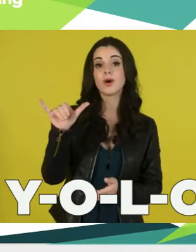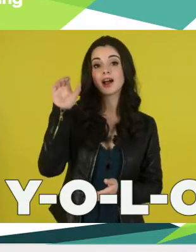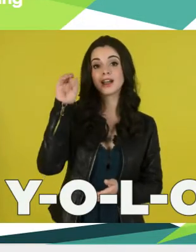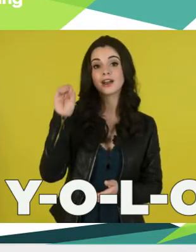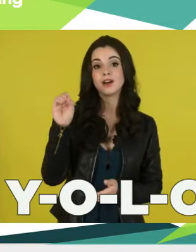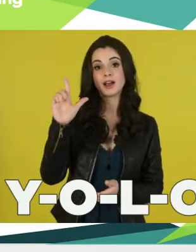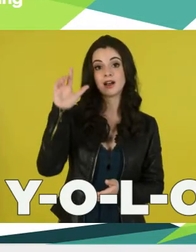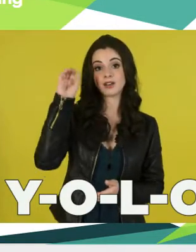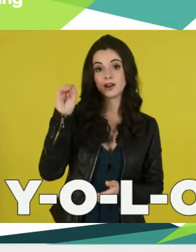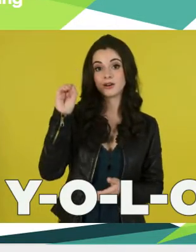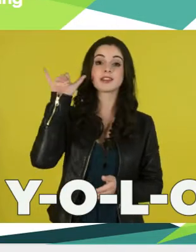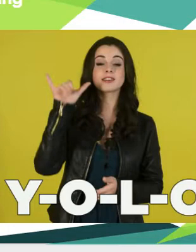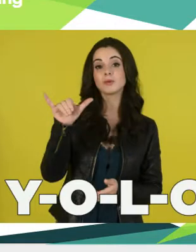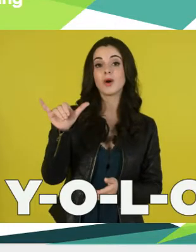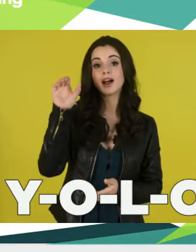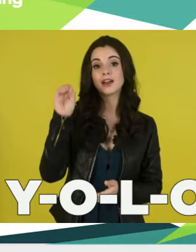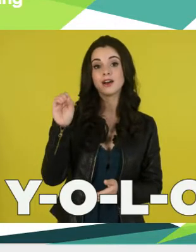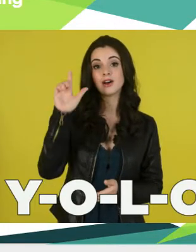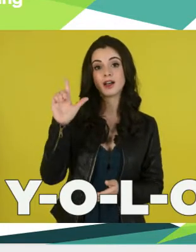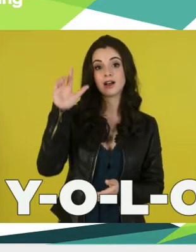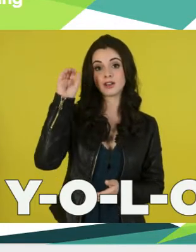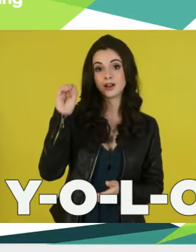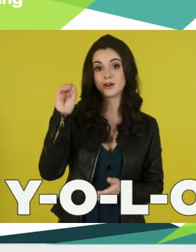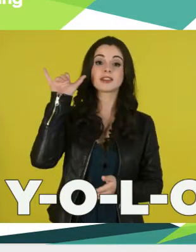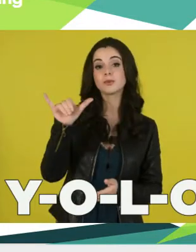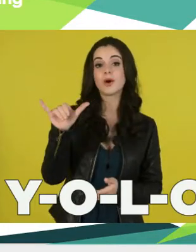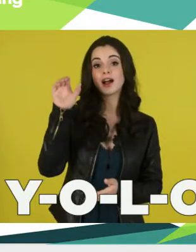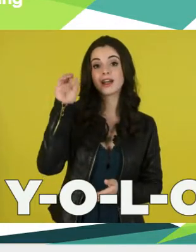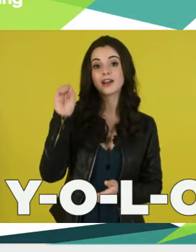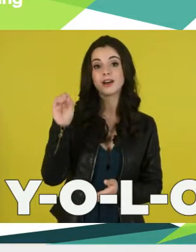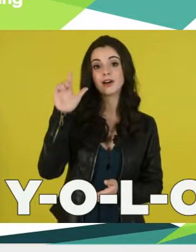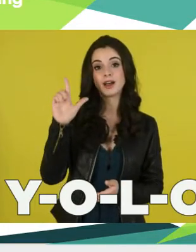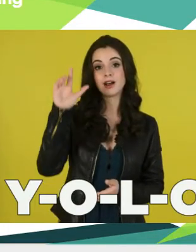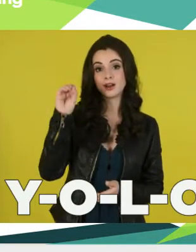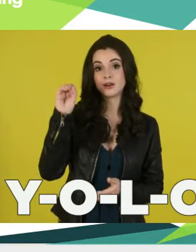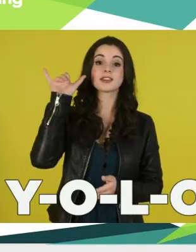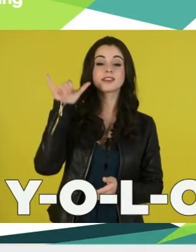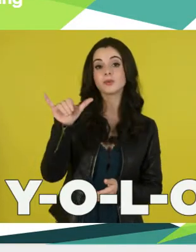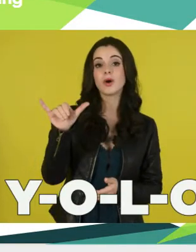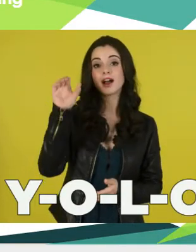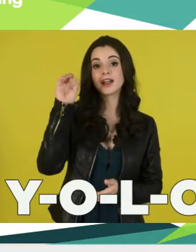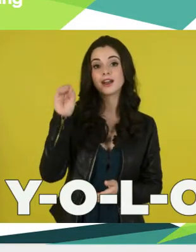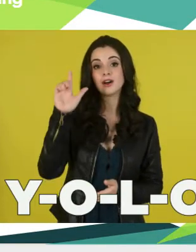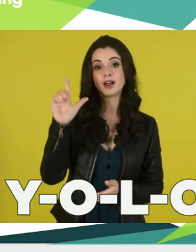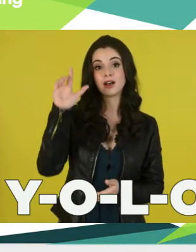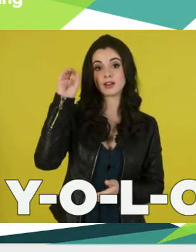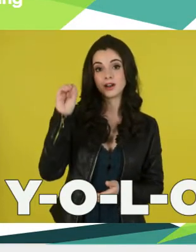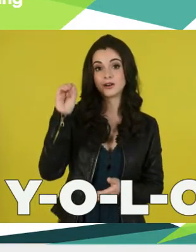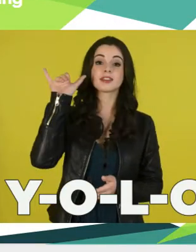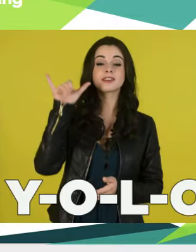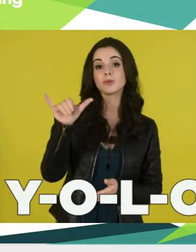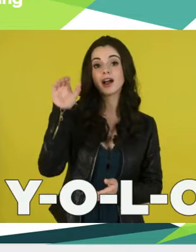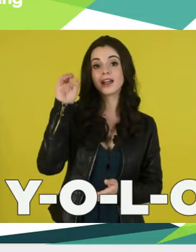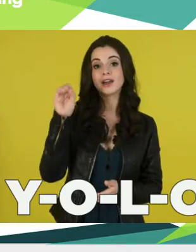waitress and when she was uh serving someone she knows that this group of deaf people came in and so she was like oh let me take your order and in